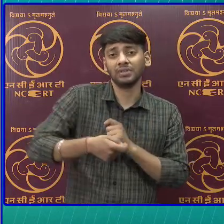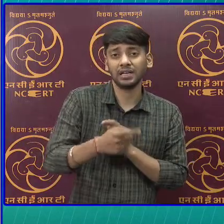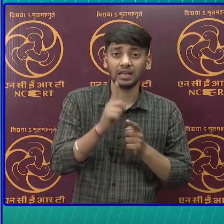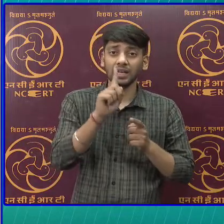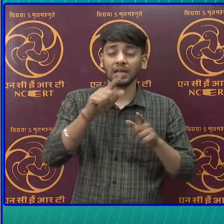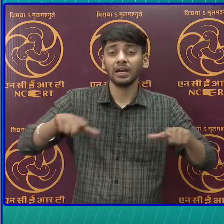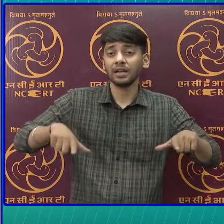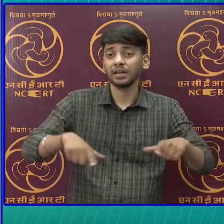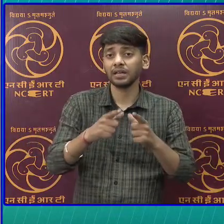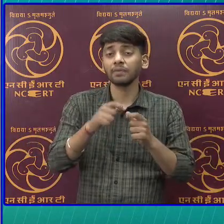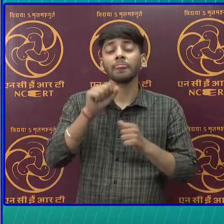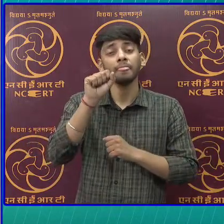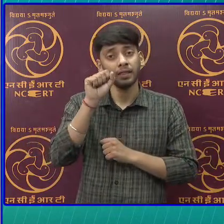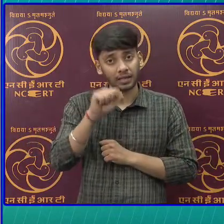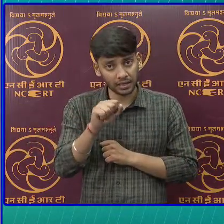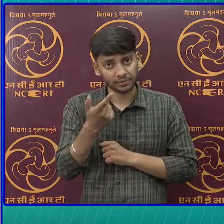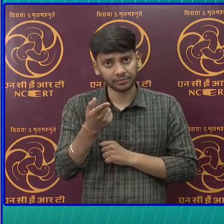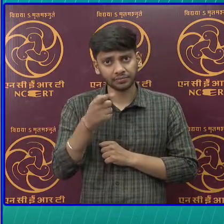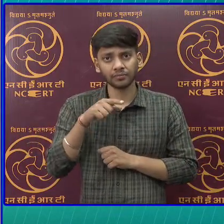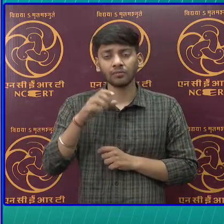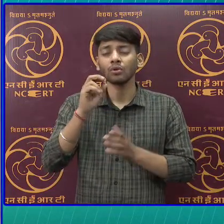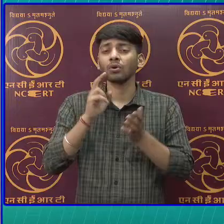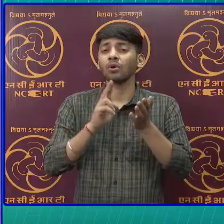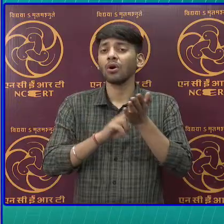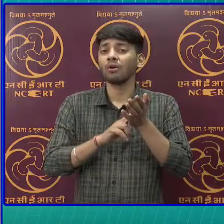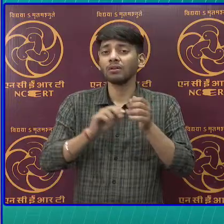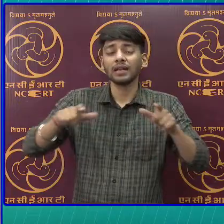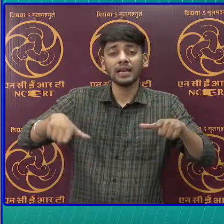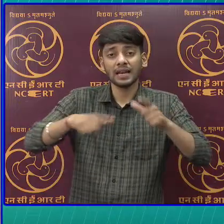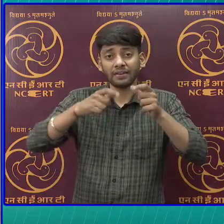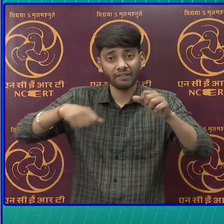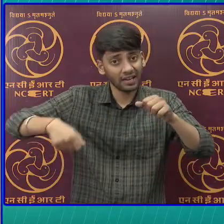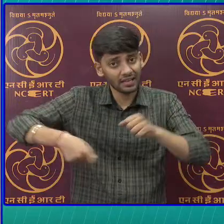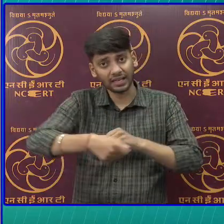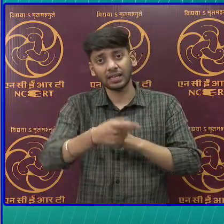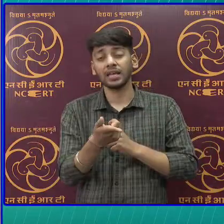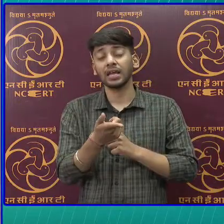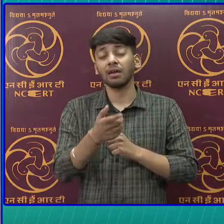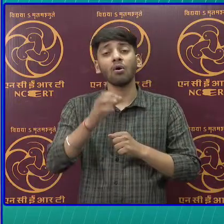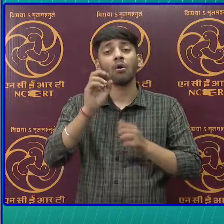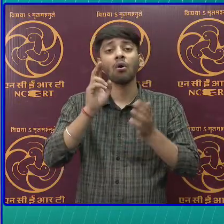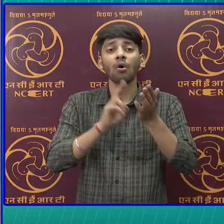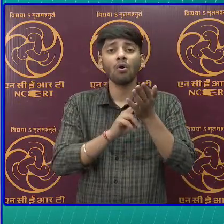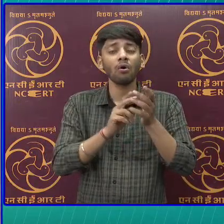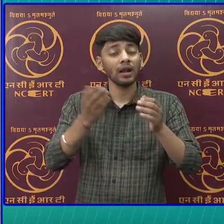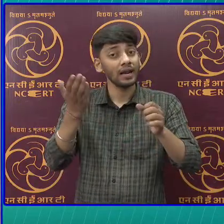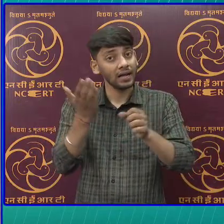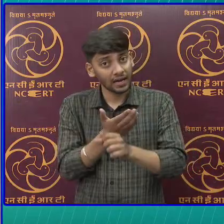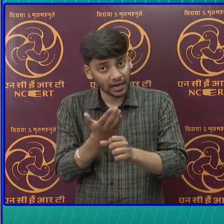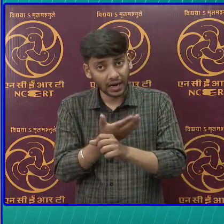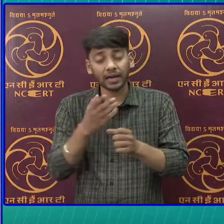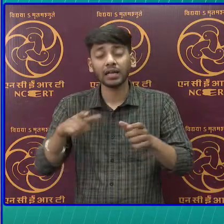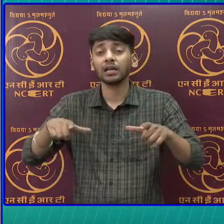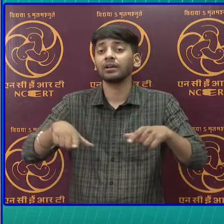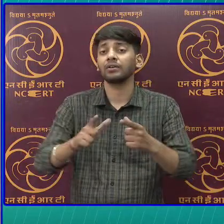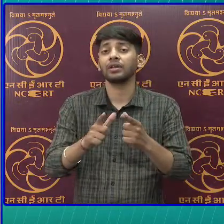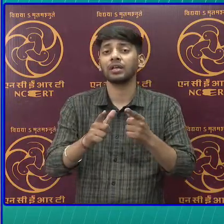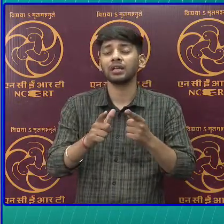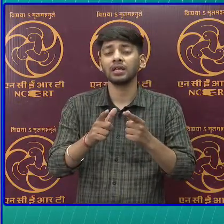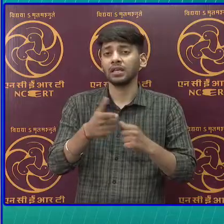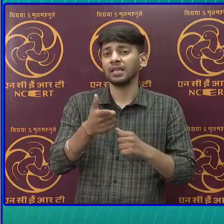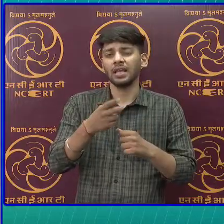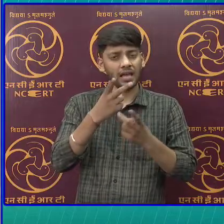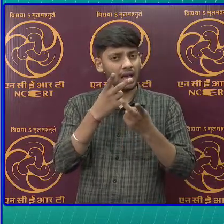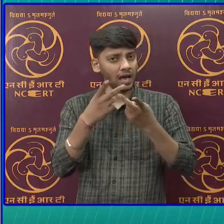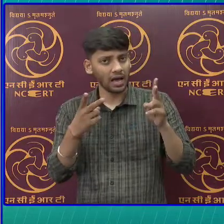Yeah, it is entitled as On Killing a Tree and not as On Cutting a Tree, right? So, generally when